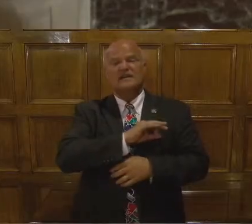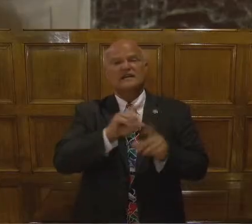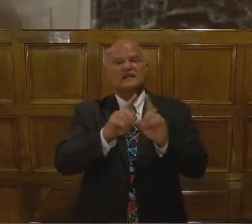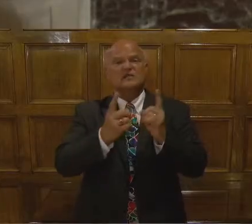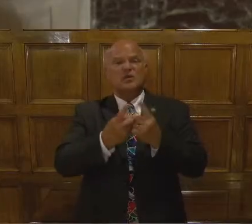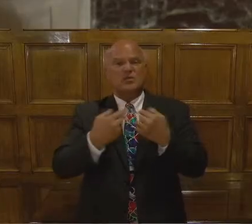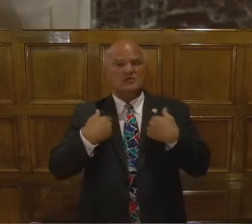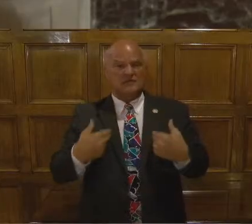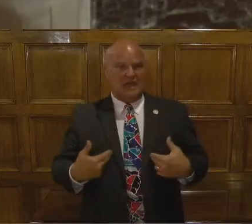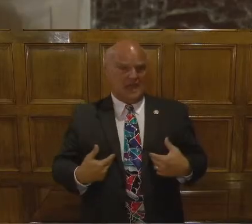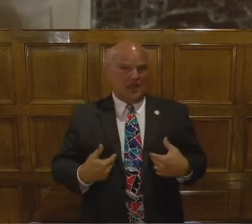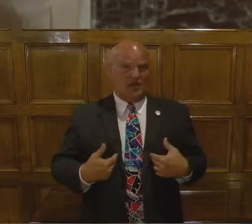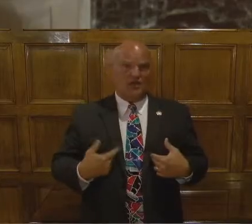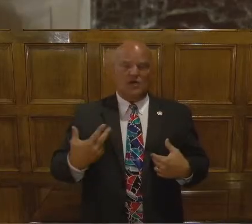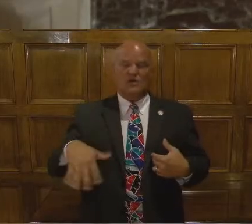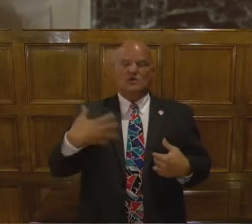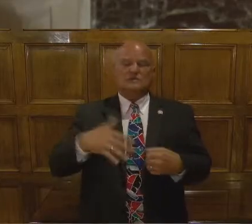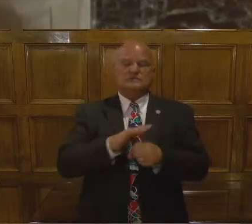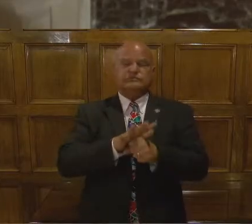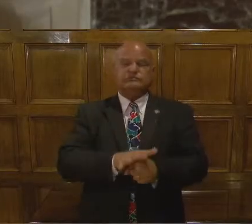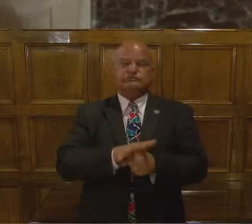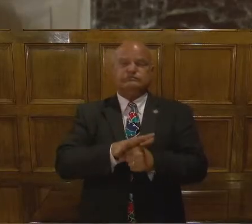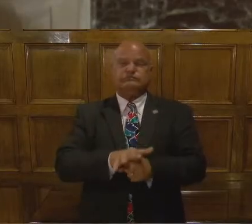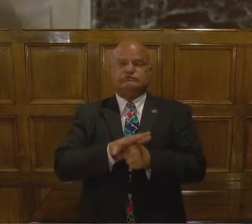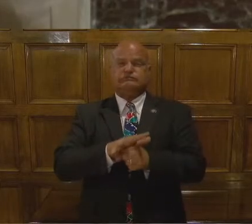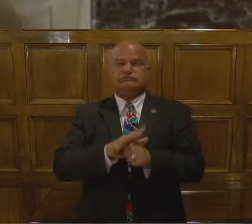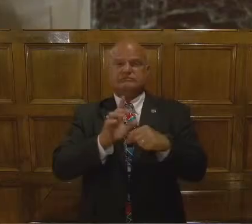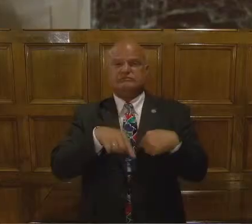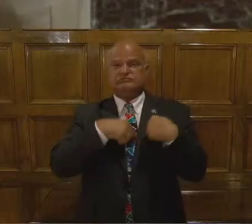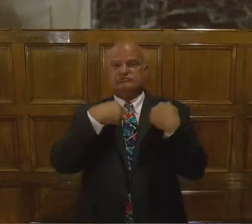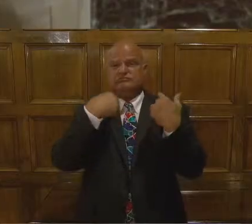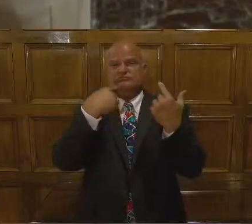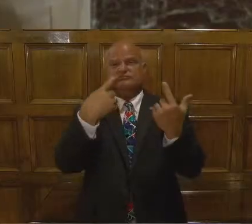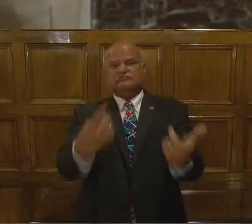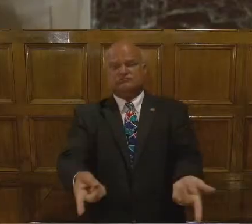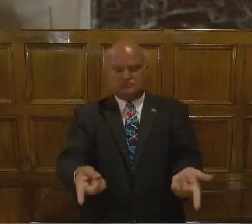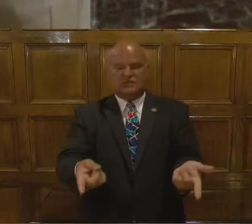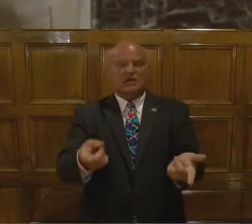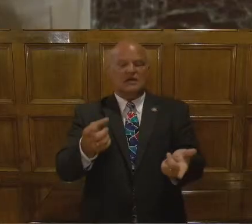Department of Health that's been under the gun for a very, very long time.